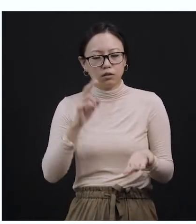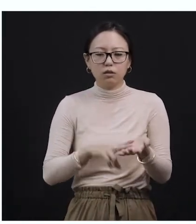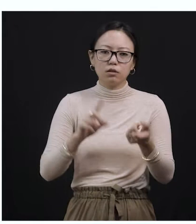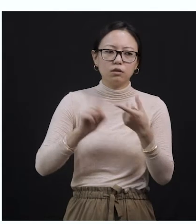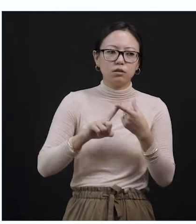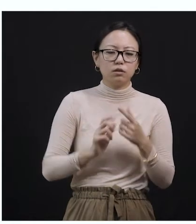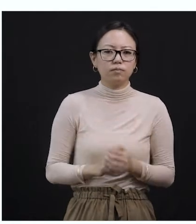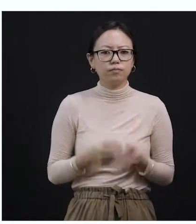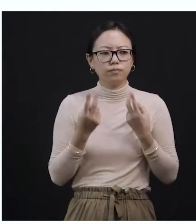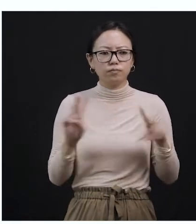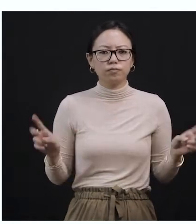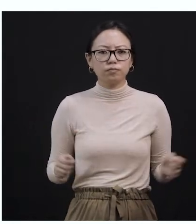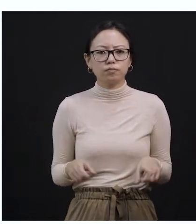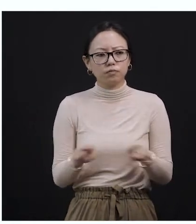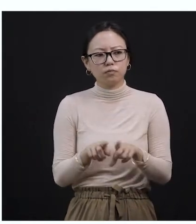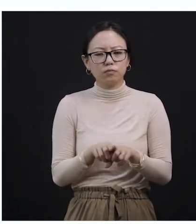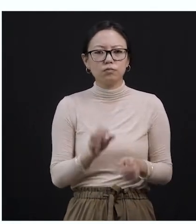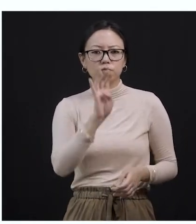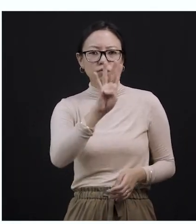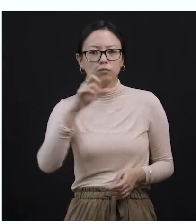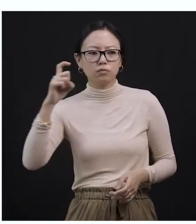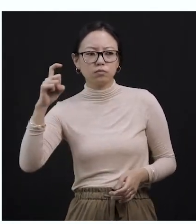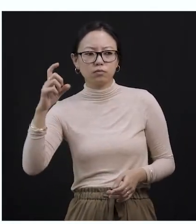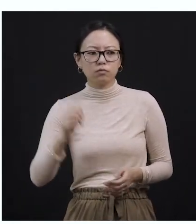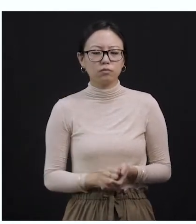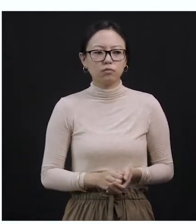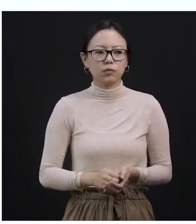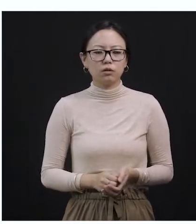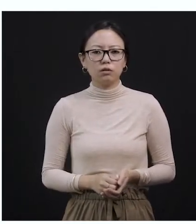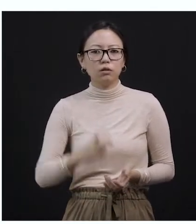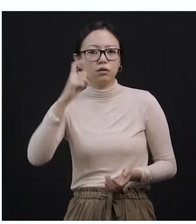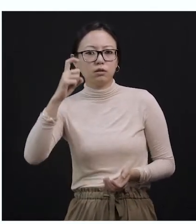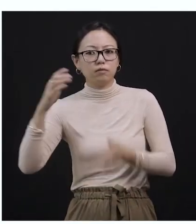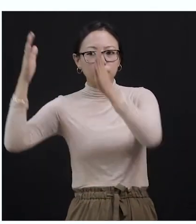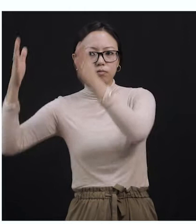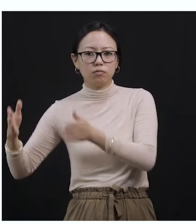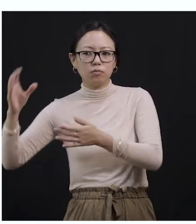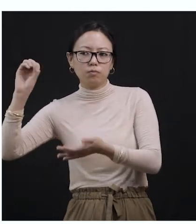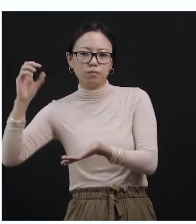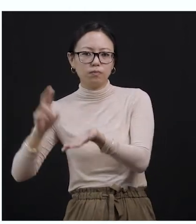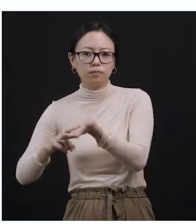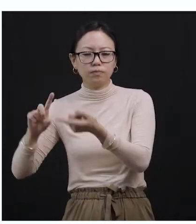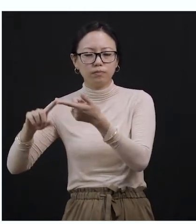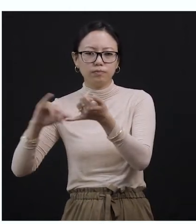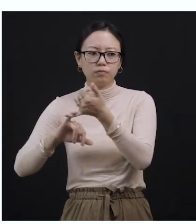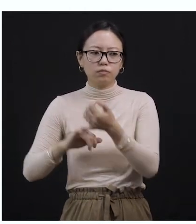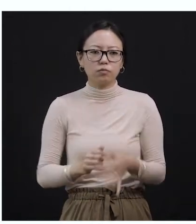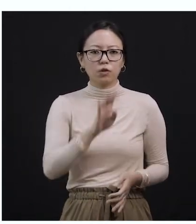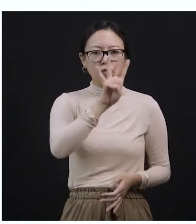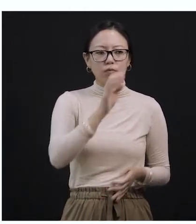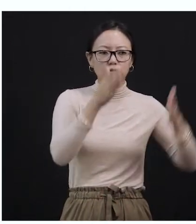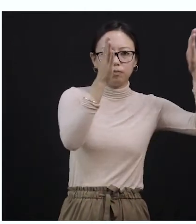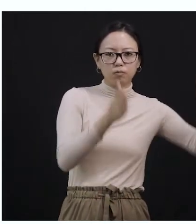another example with a different number, 47. 7 will come in ones place. 4